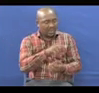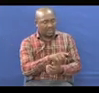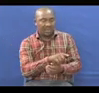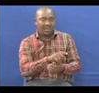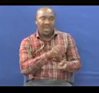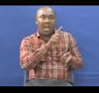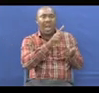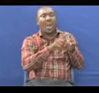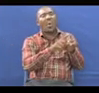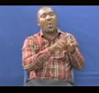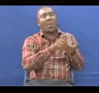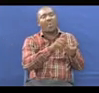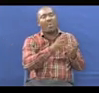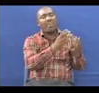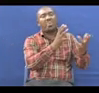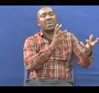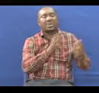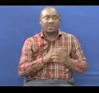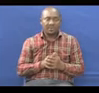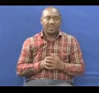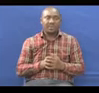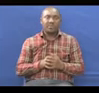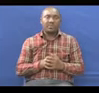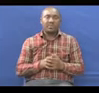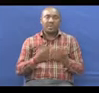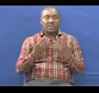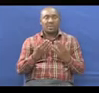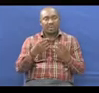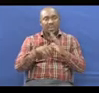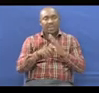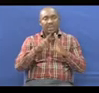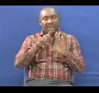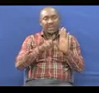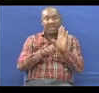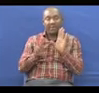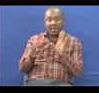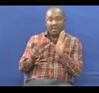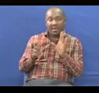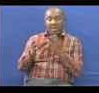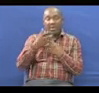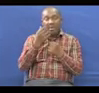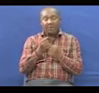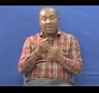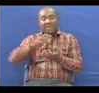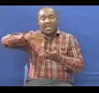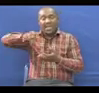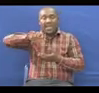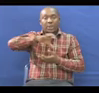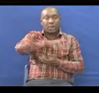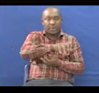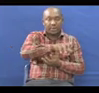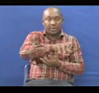low populations. For the case of East Africa, we have some of regions in which their populations is